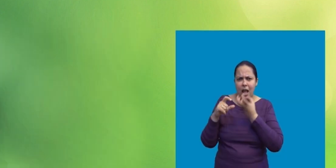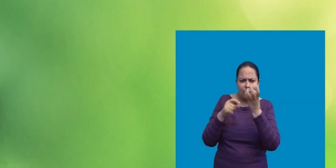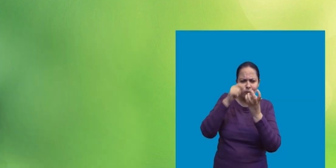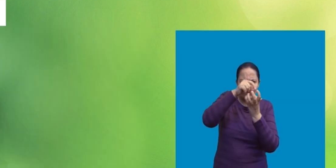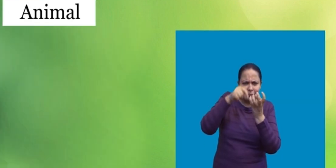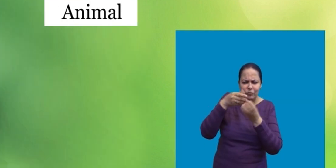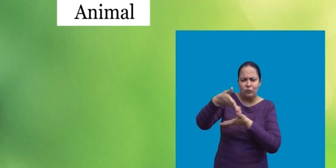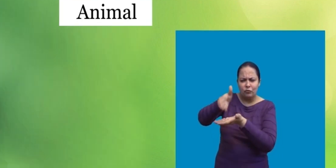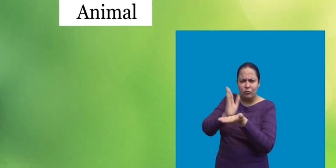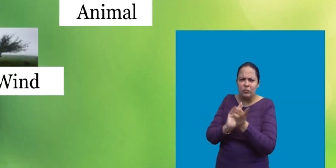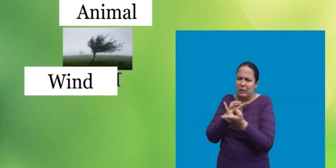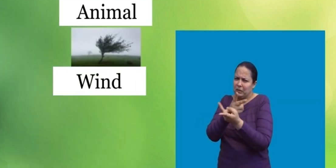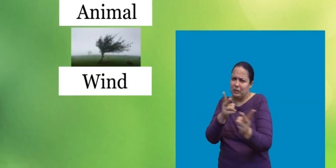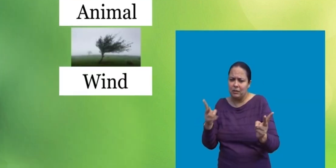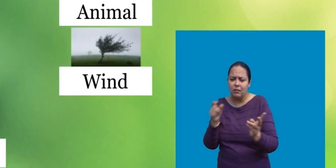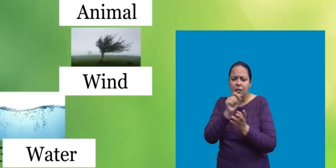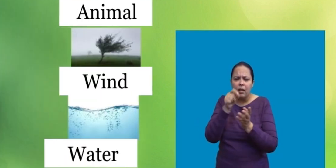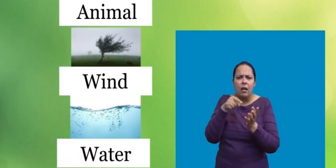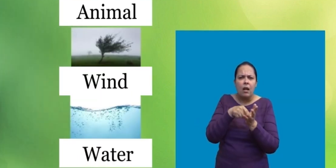have a quick recap.